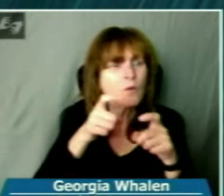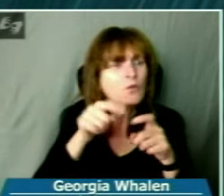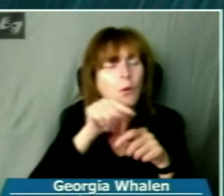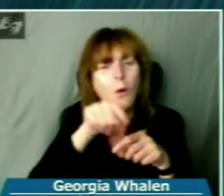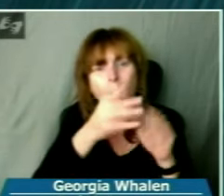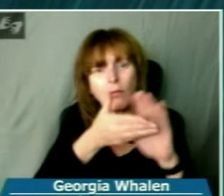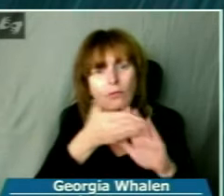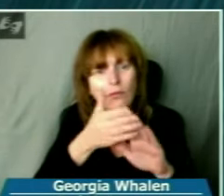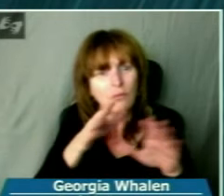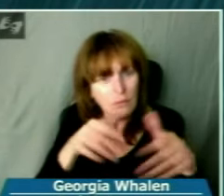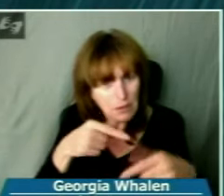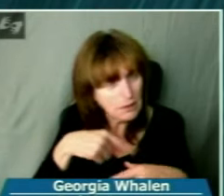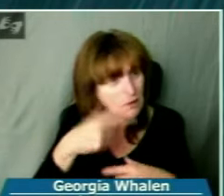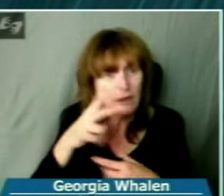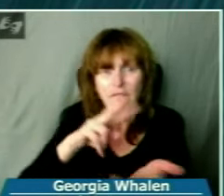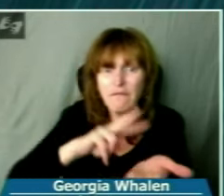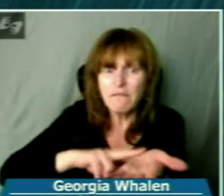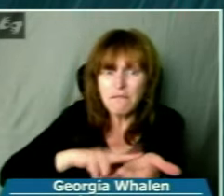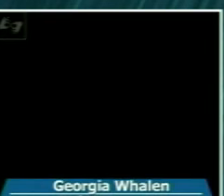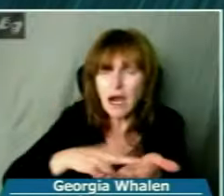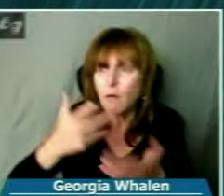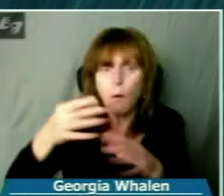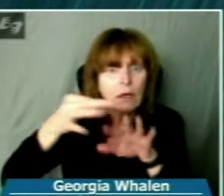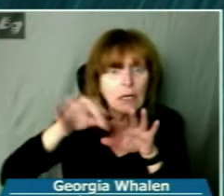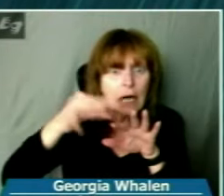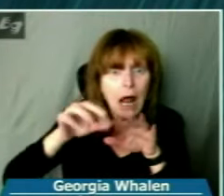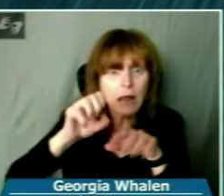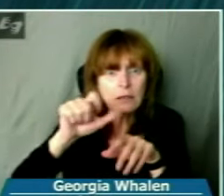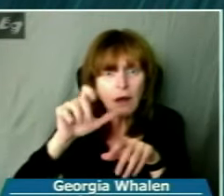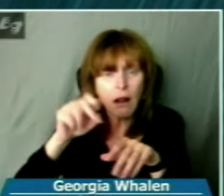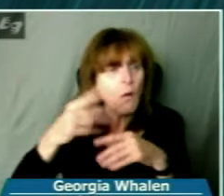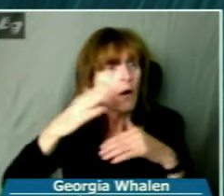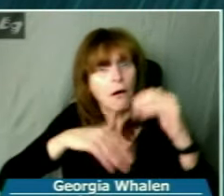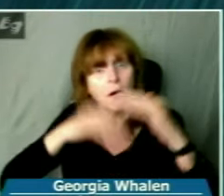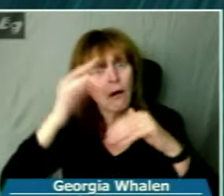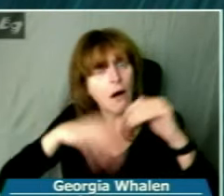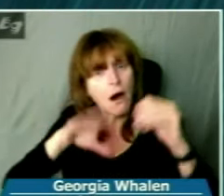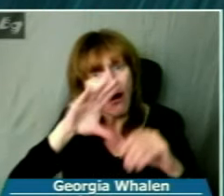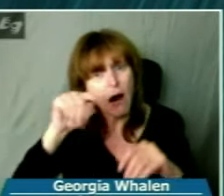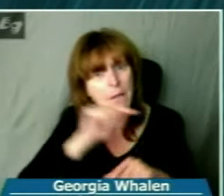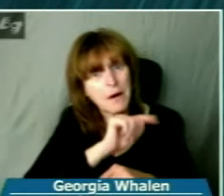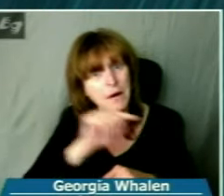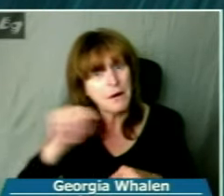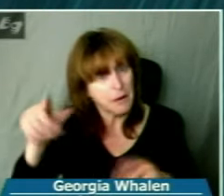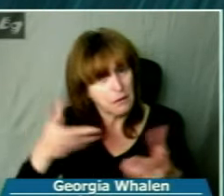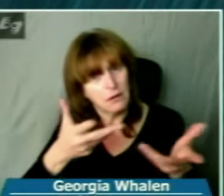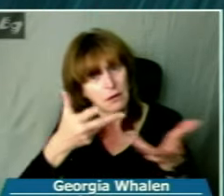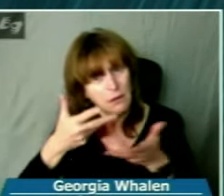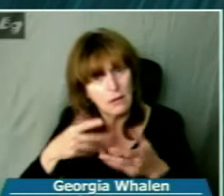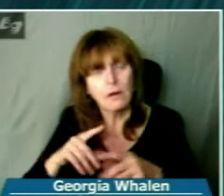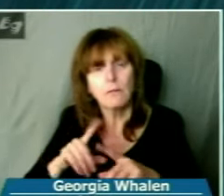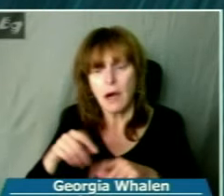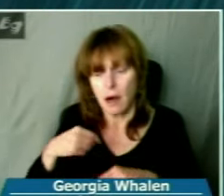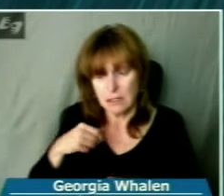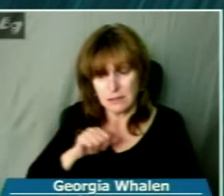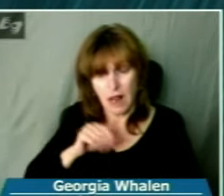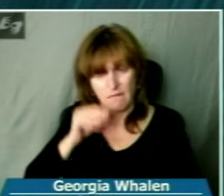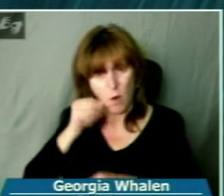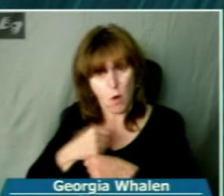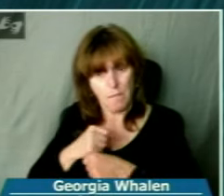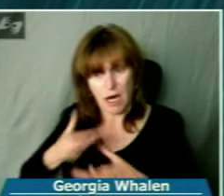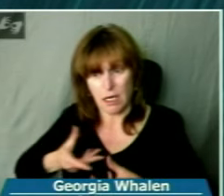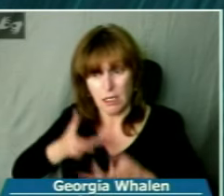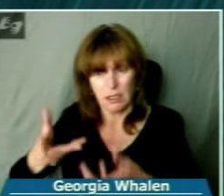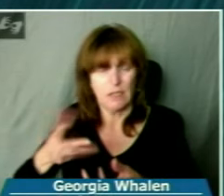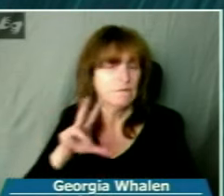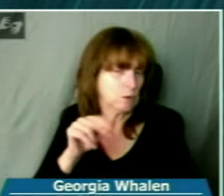salons, and construction companies. And please note, we say this every week, homemade equipment will not be accepted. However, if you do have